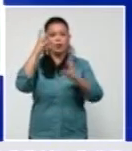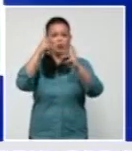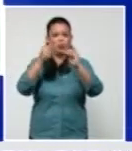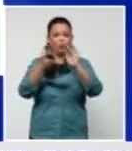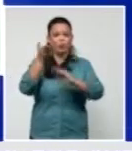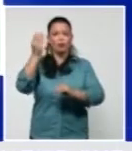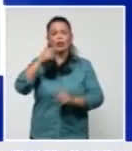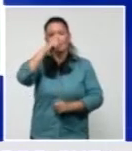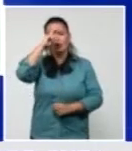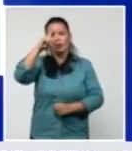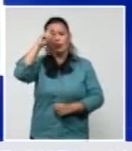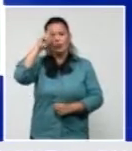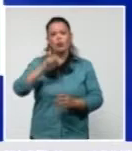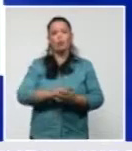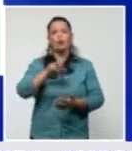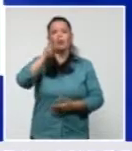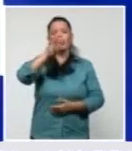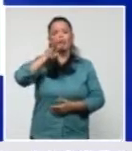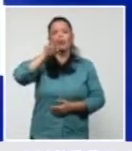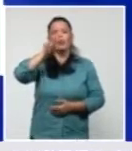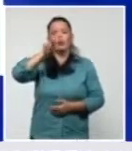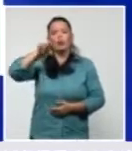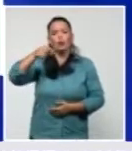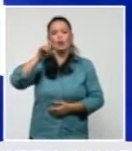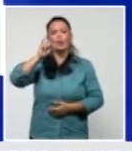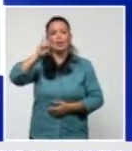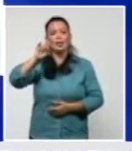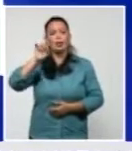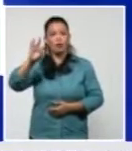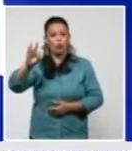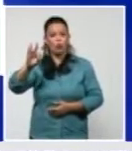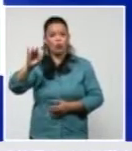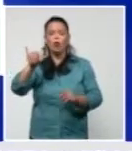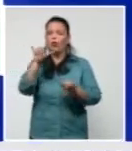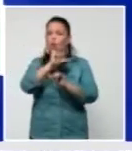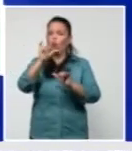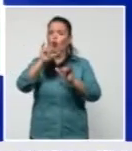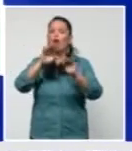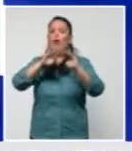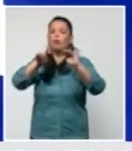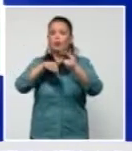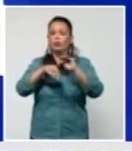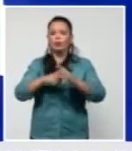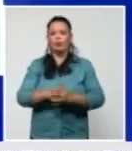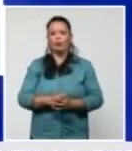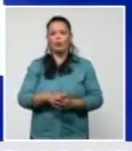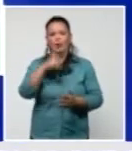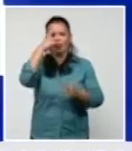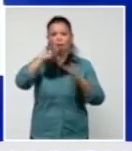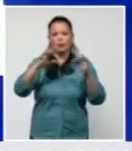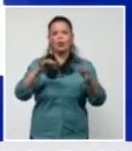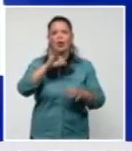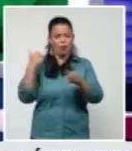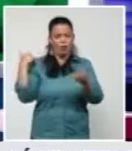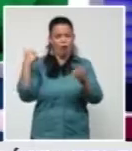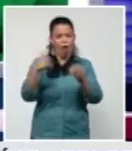stands at 6.13 per 100,000 inhabitants from October 22nd to November